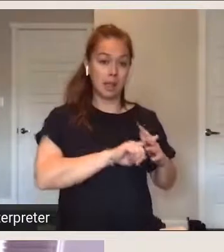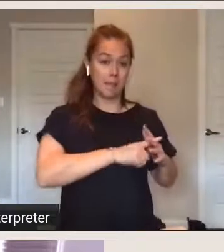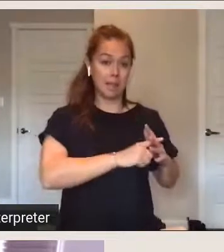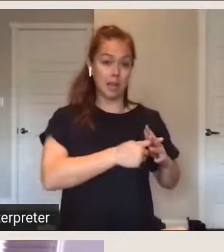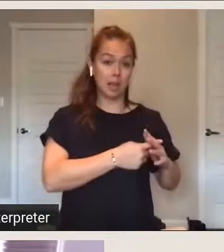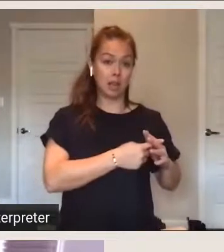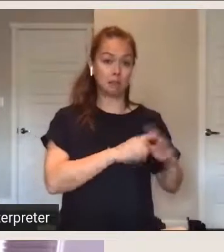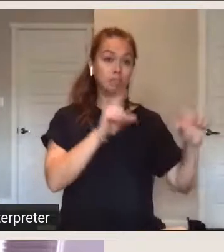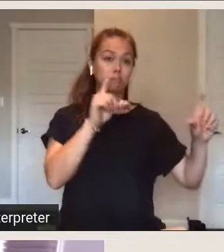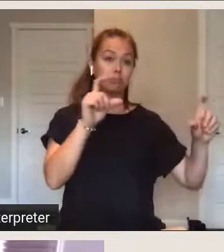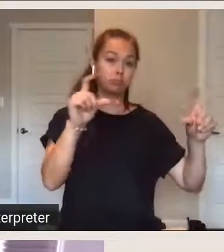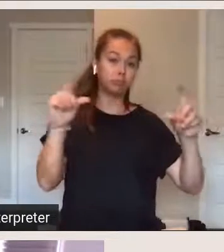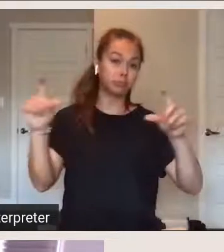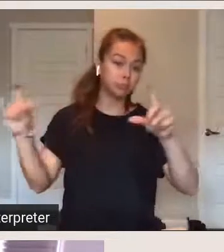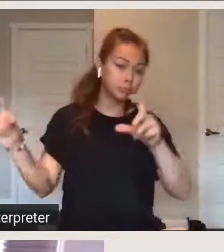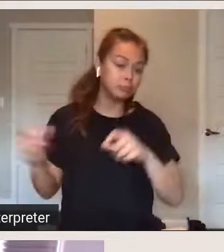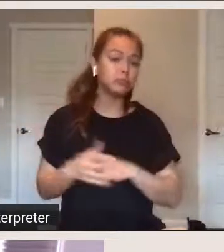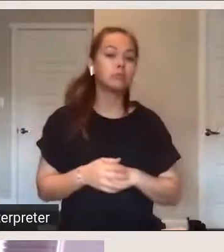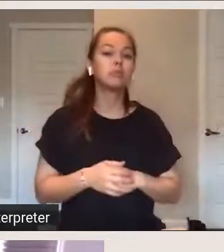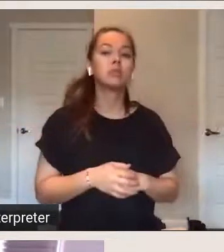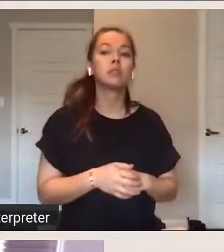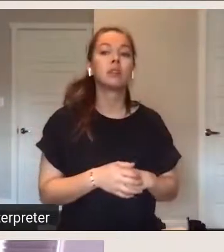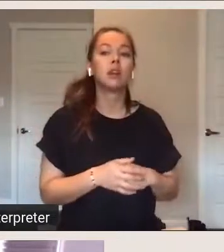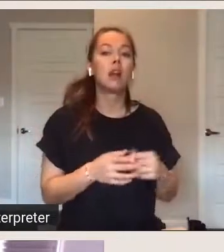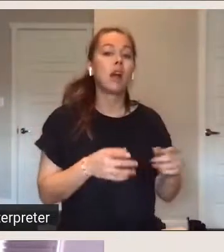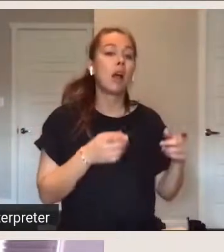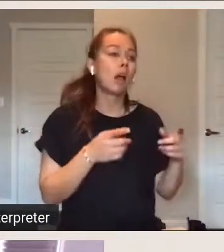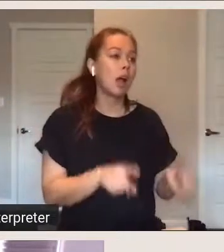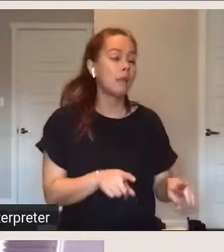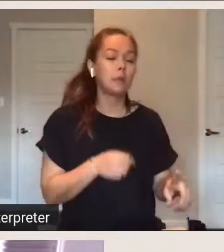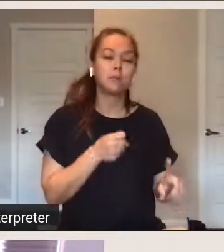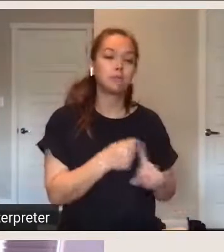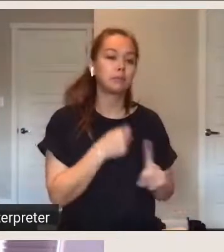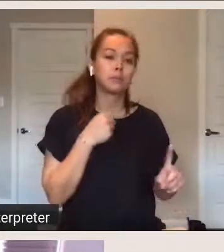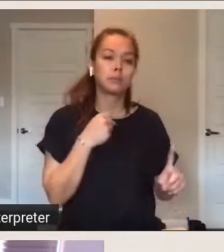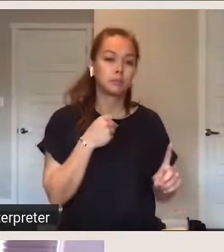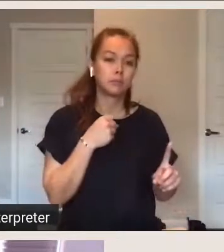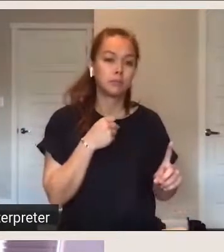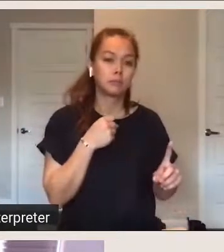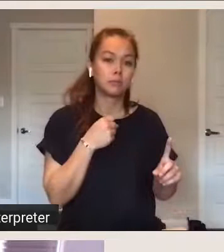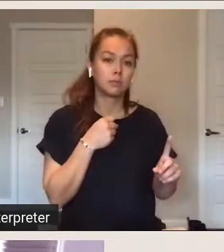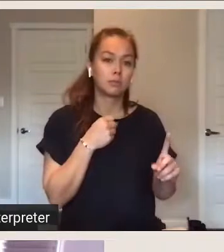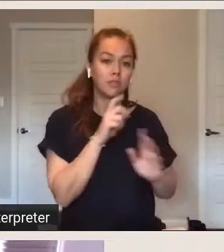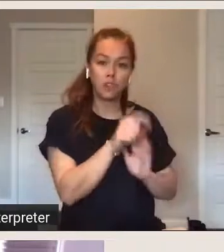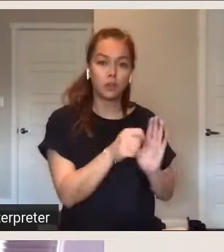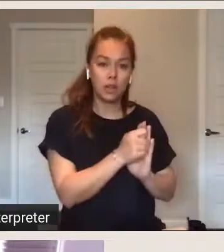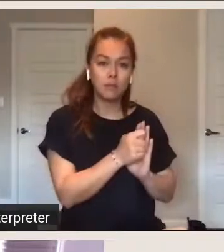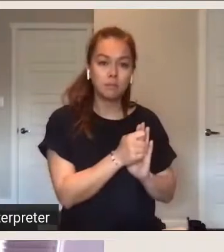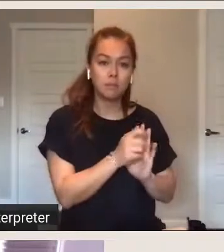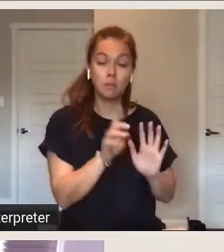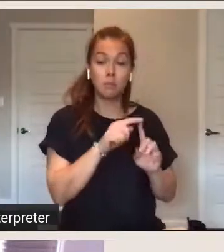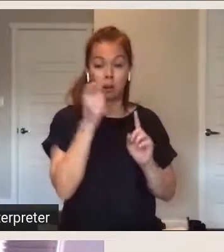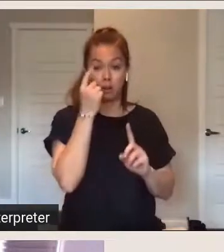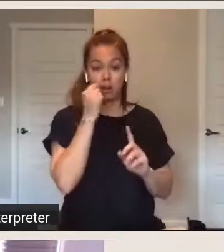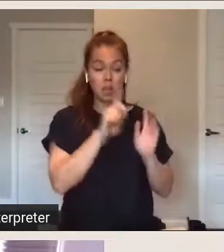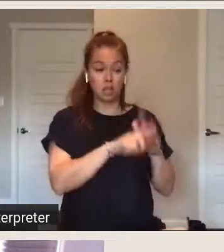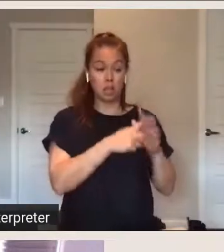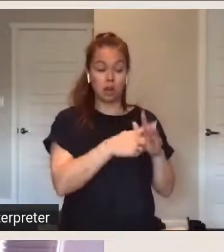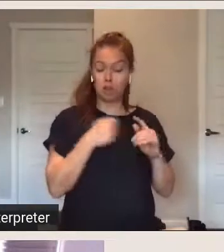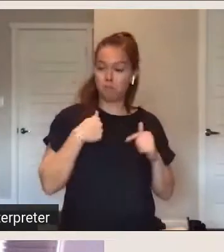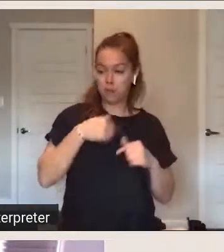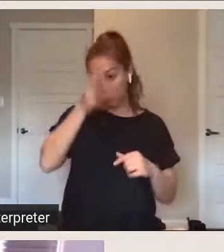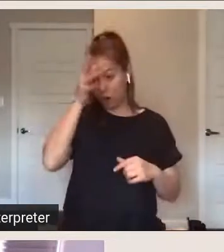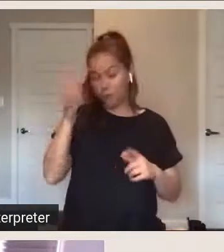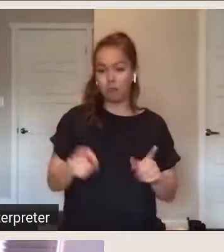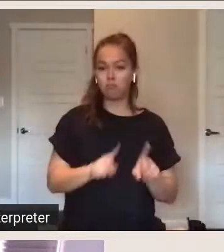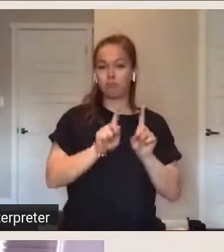just happened out of the blue, starting from my sudden idea of taking a couple portraits with my grandpa.